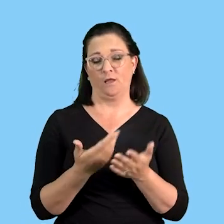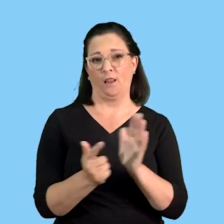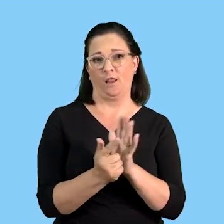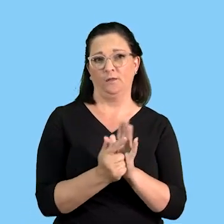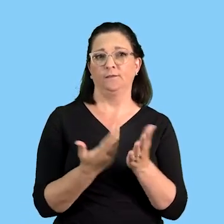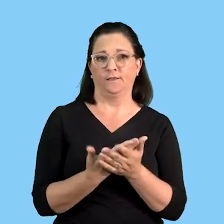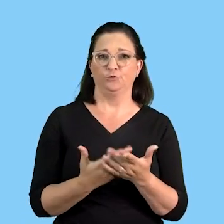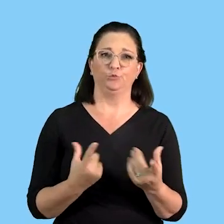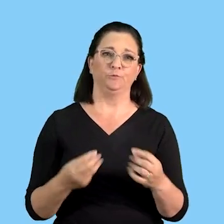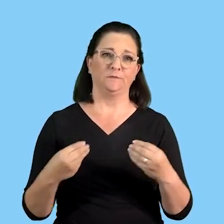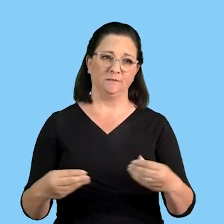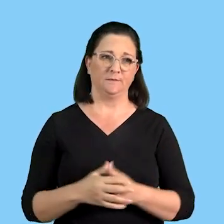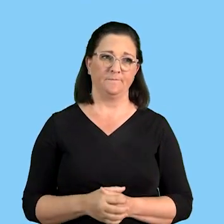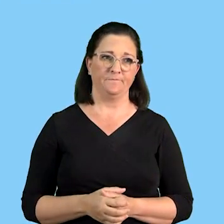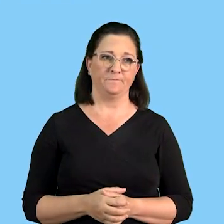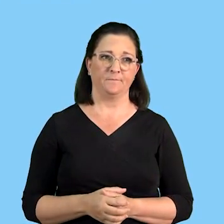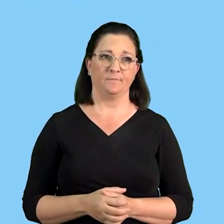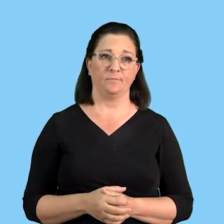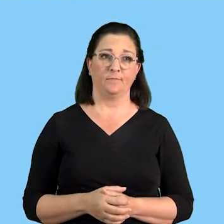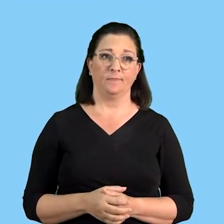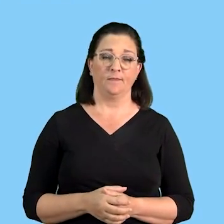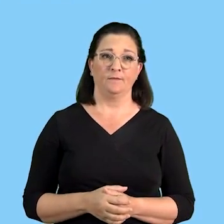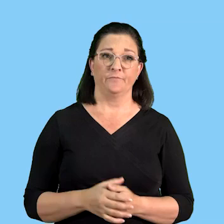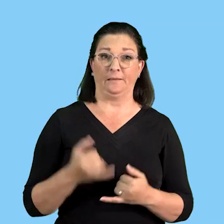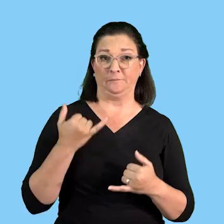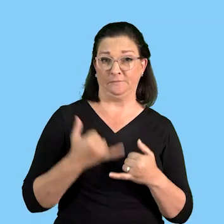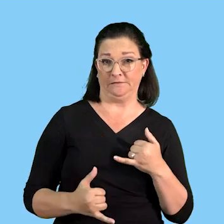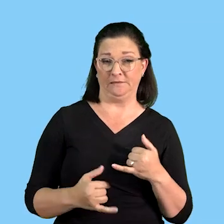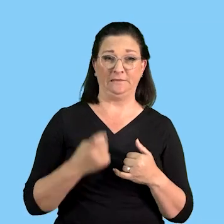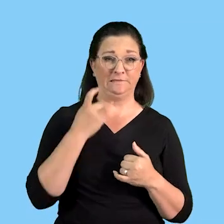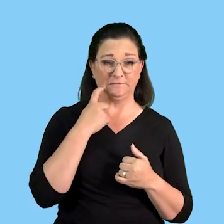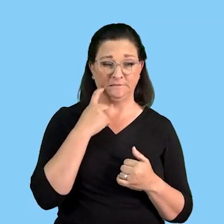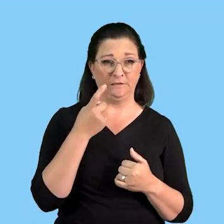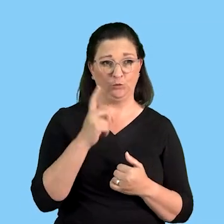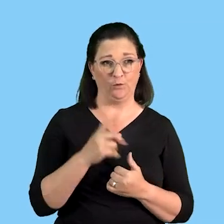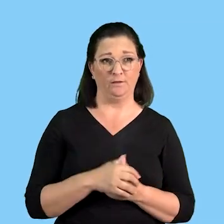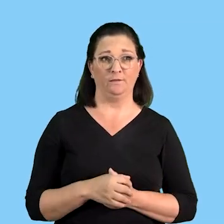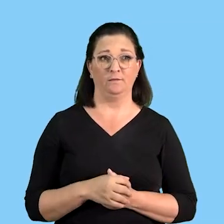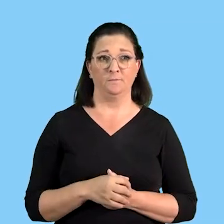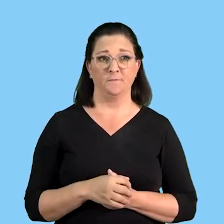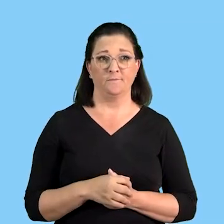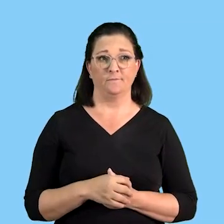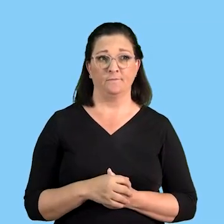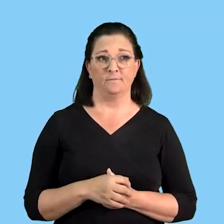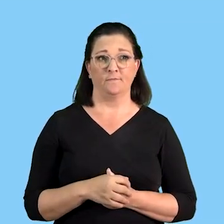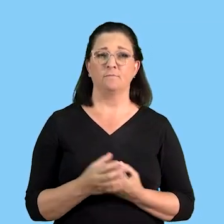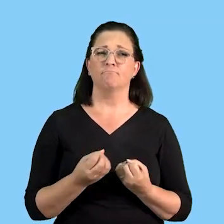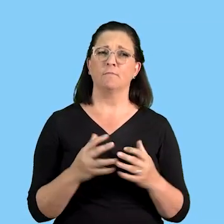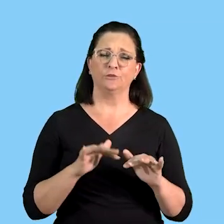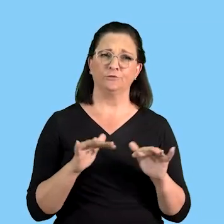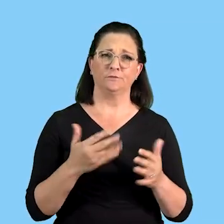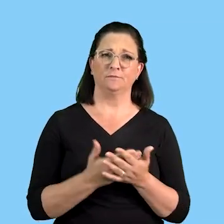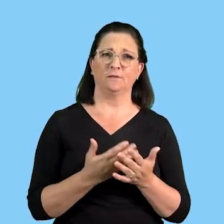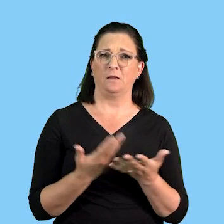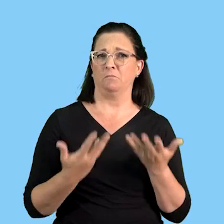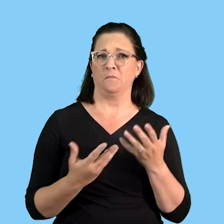business. So that is what we mean over there. Then, common errors. Recap. Many learners fail to identify the correct form of